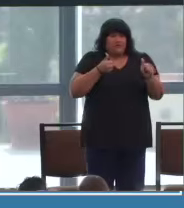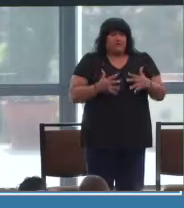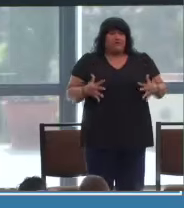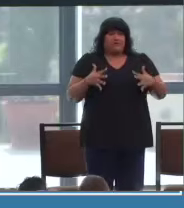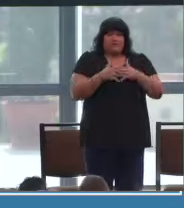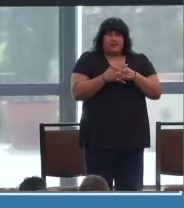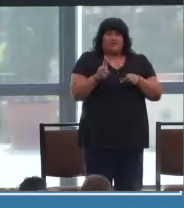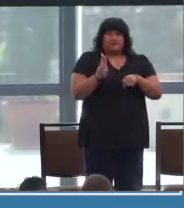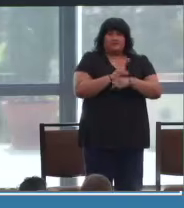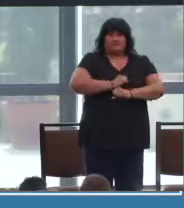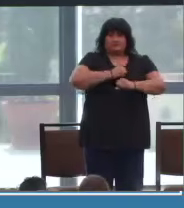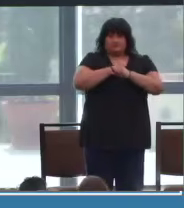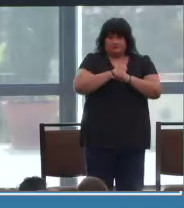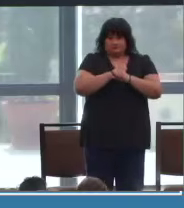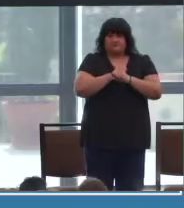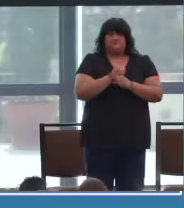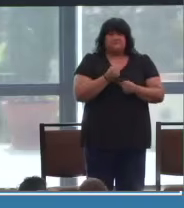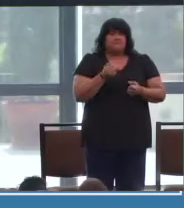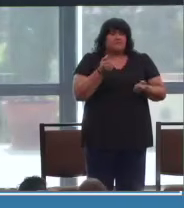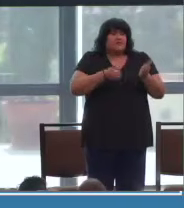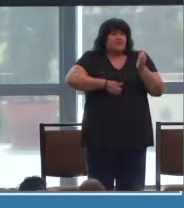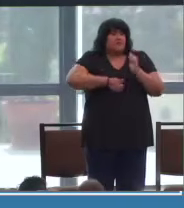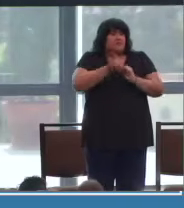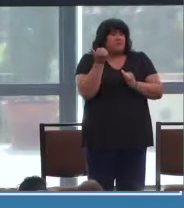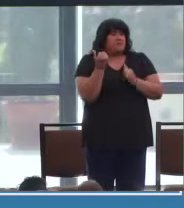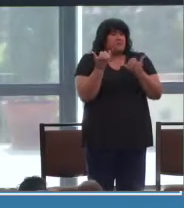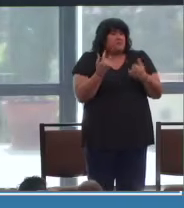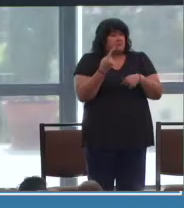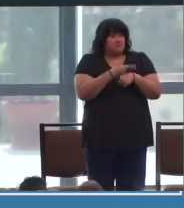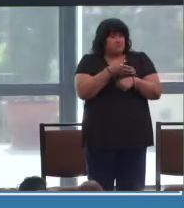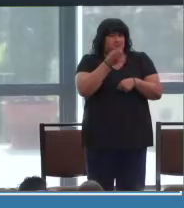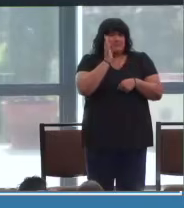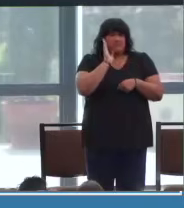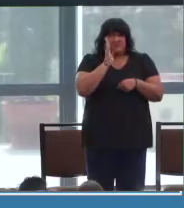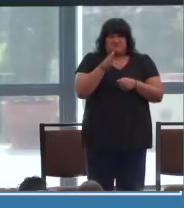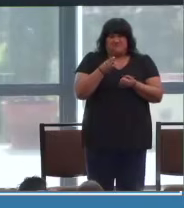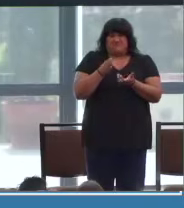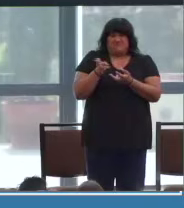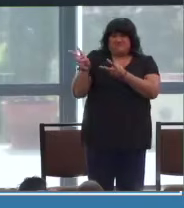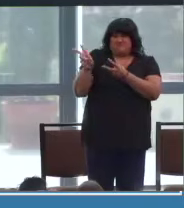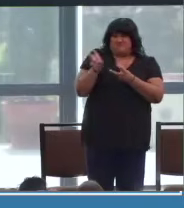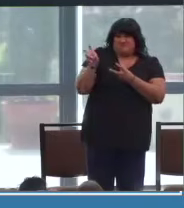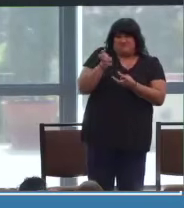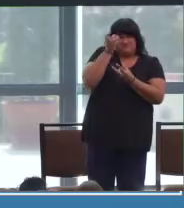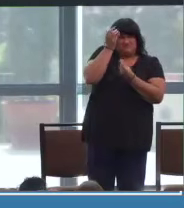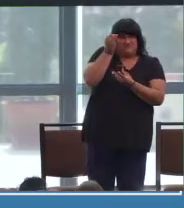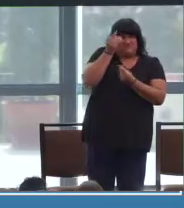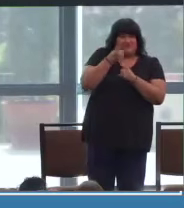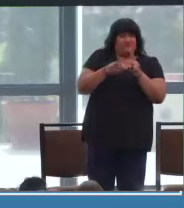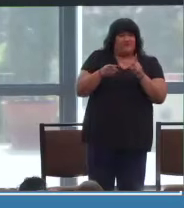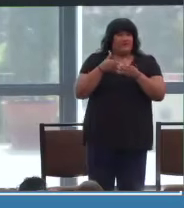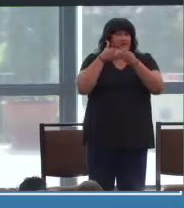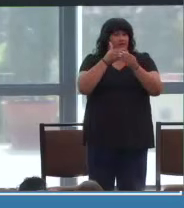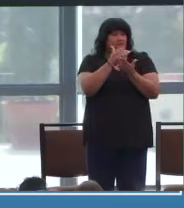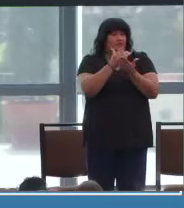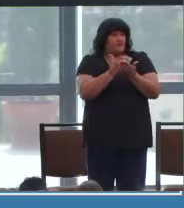contraception? So a lot of the data that we'll be talking about today comes from these two overall guideline